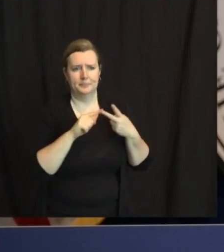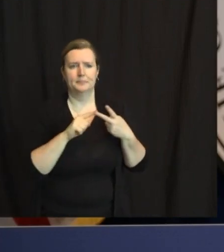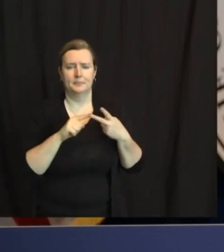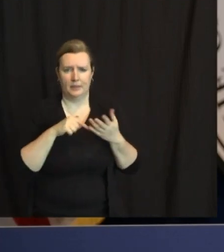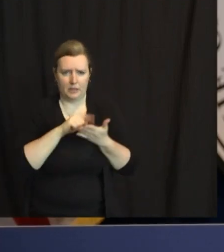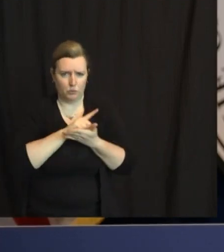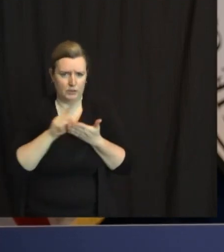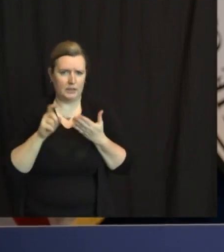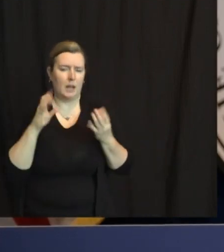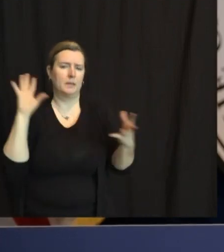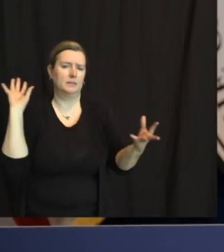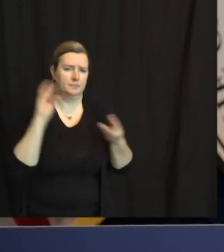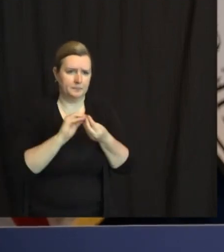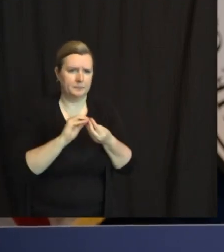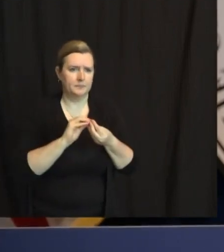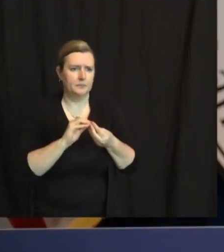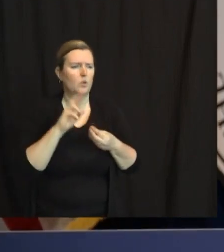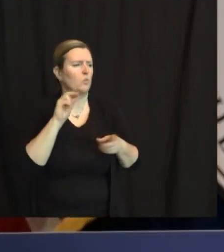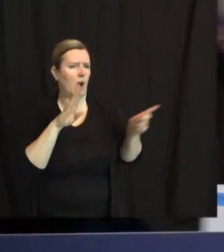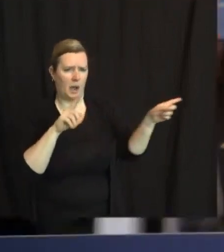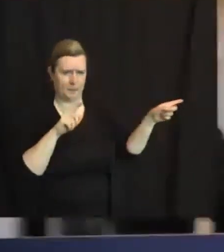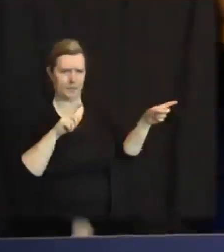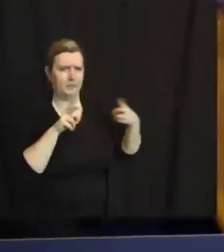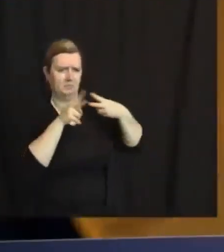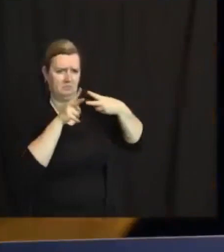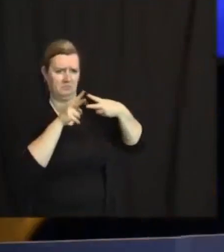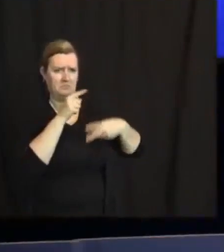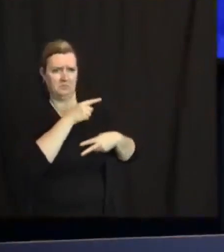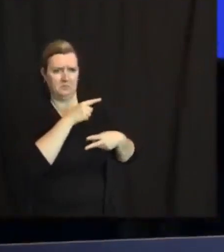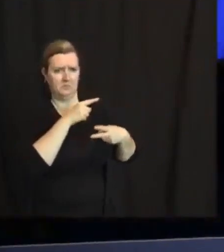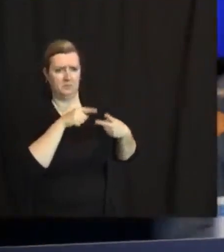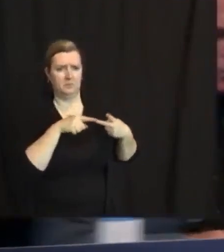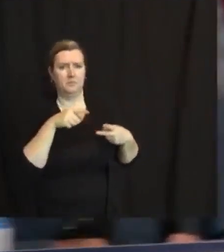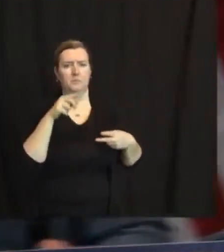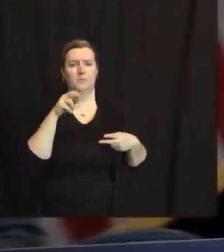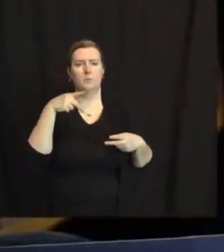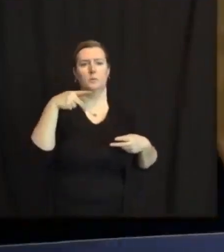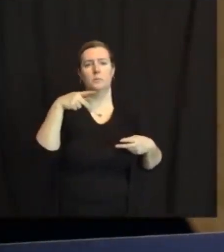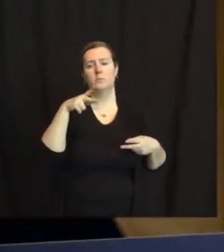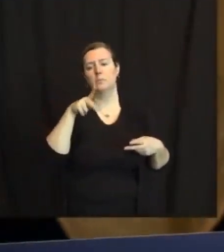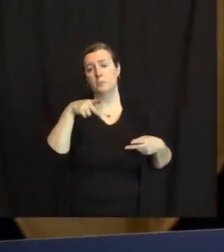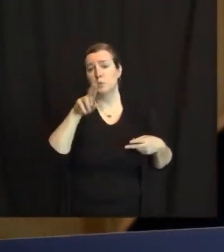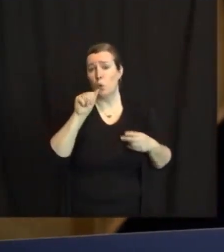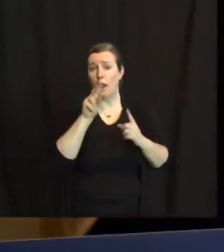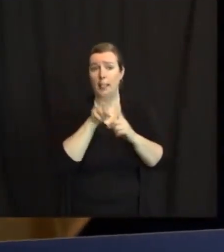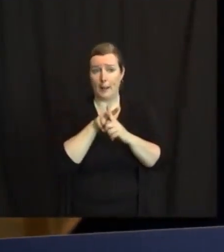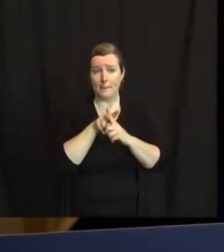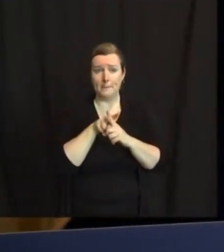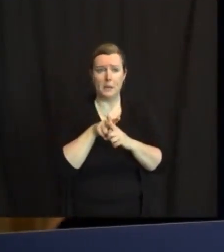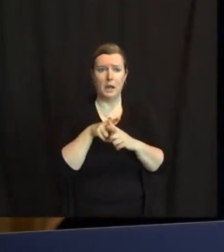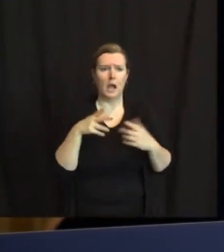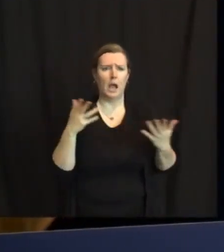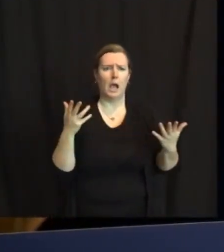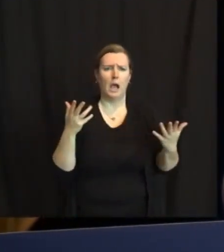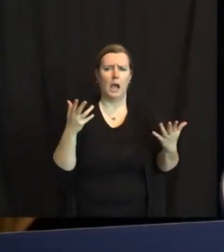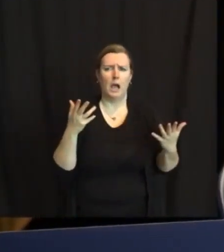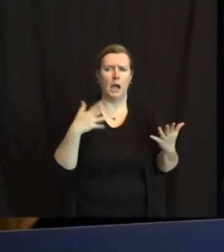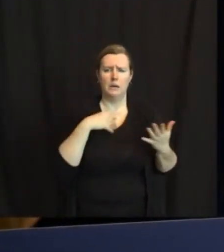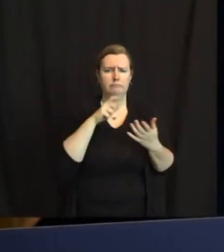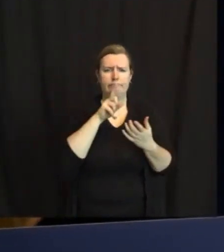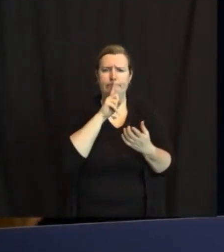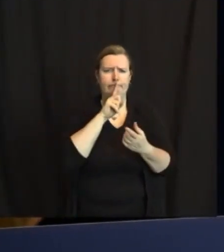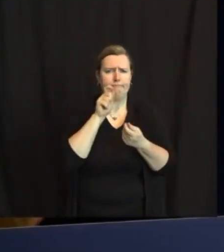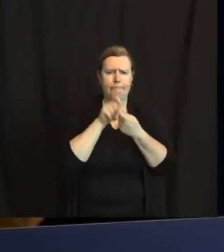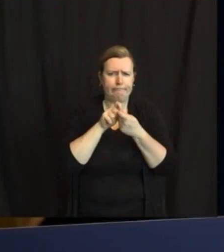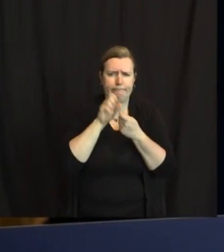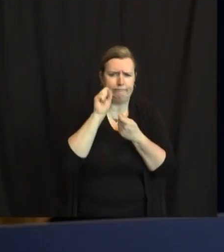you want to hit those two real quick? Sure. First, on the PUA claims, and the reason why I had to be sort of, not giving super specifics is that just like regular DOL claimant